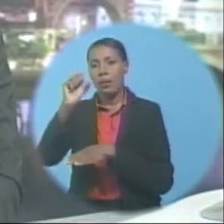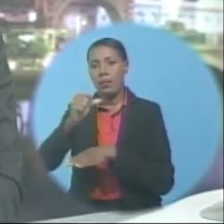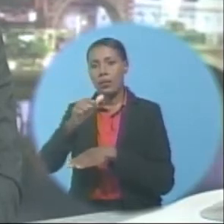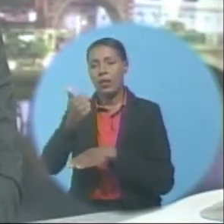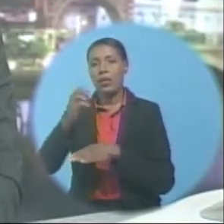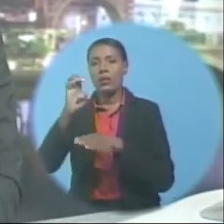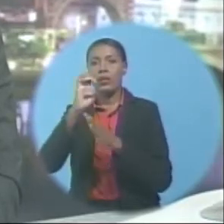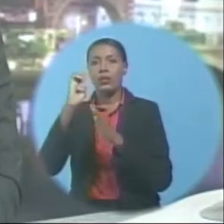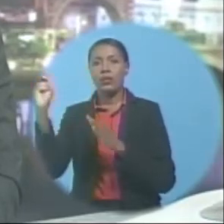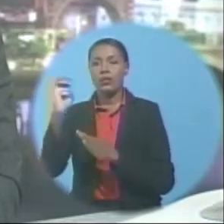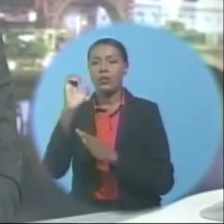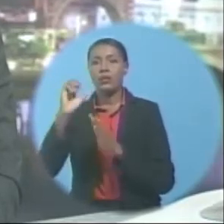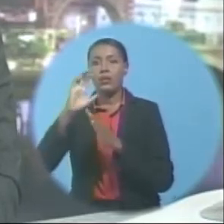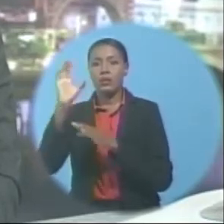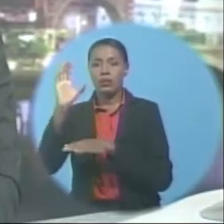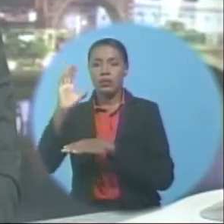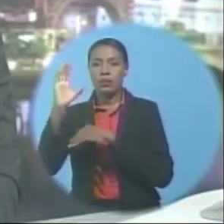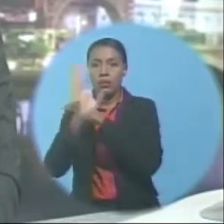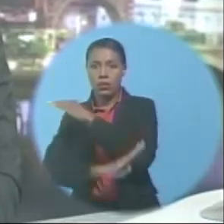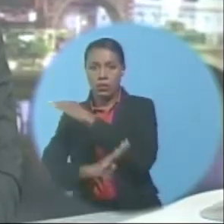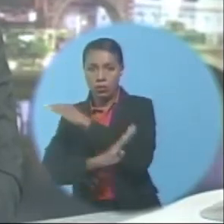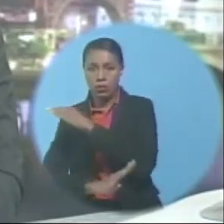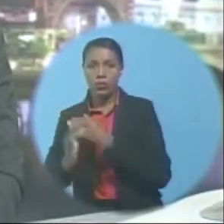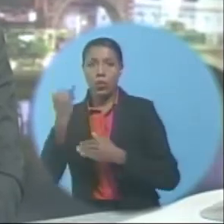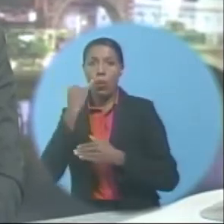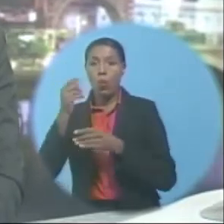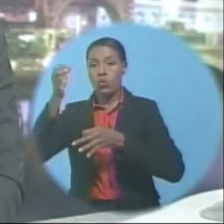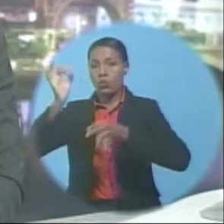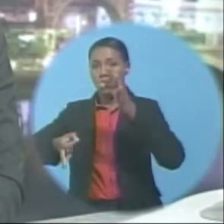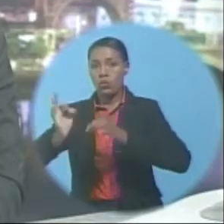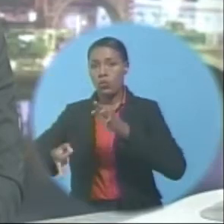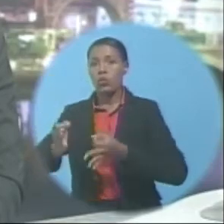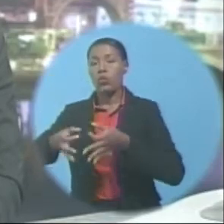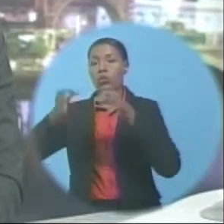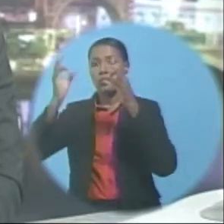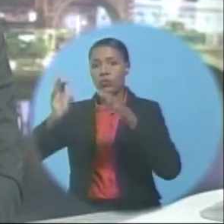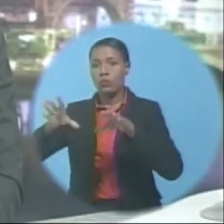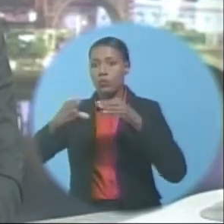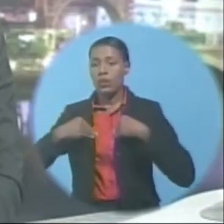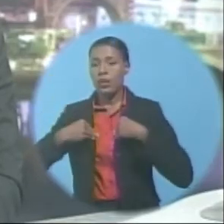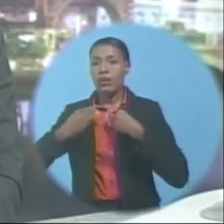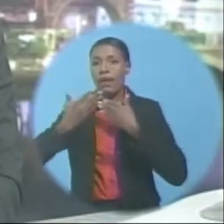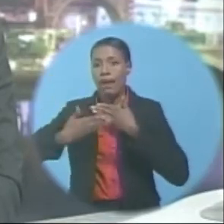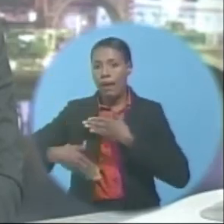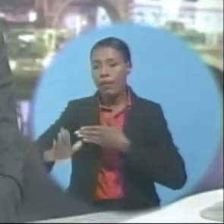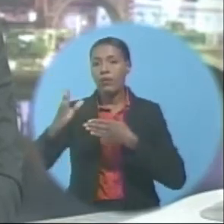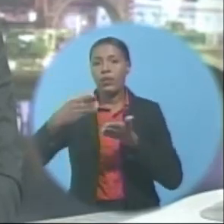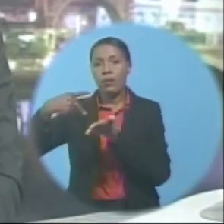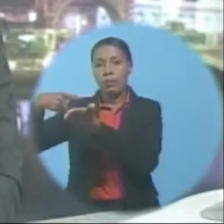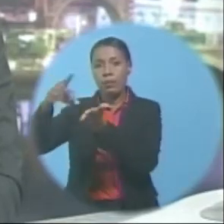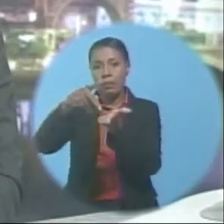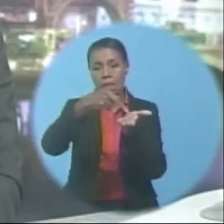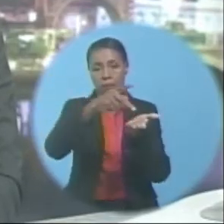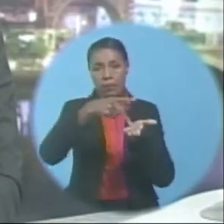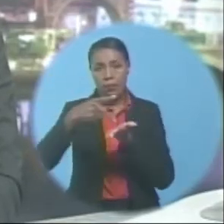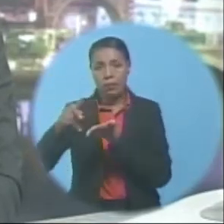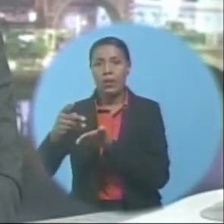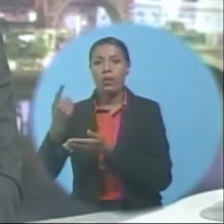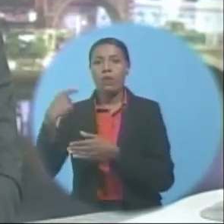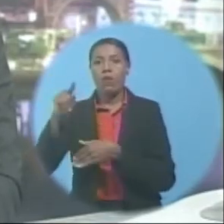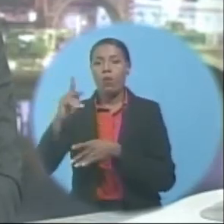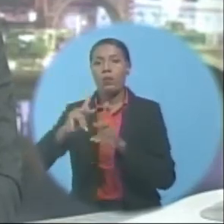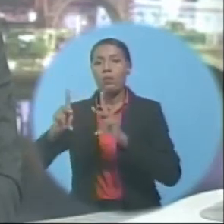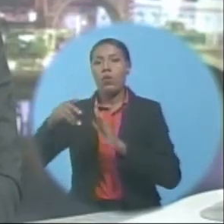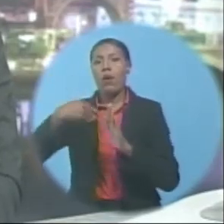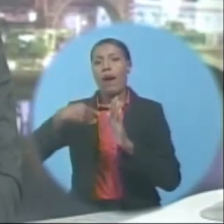that once the agreements of the respective courts are received, this would pave the way for the meeting of the creditors and the distribution